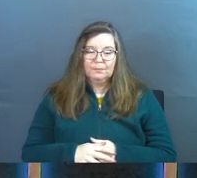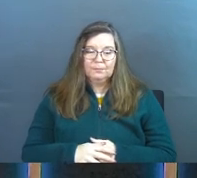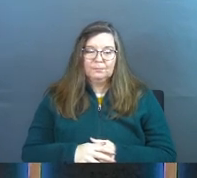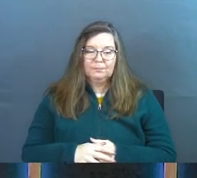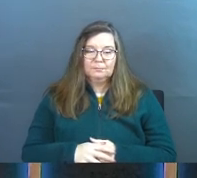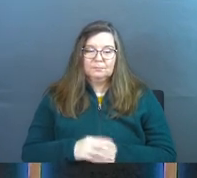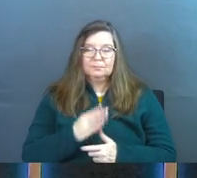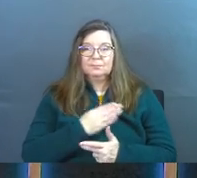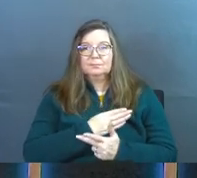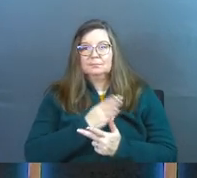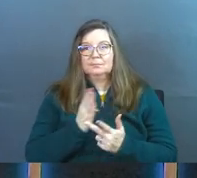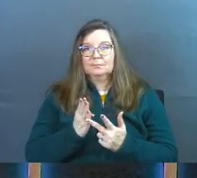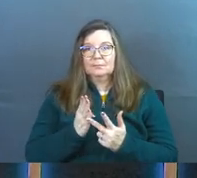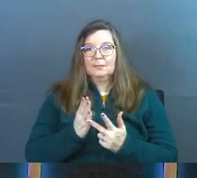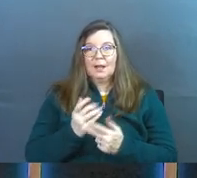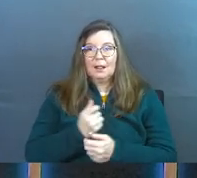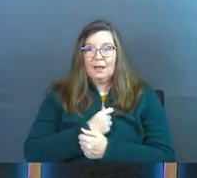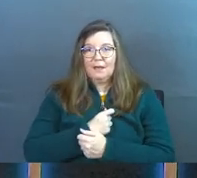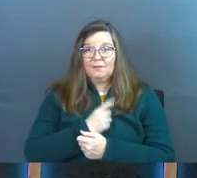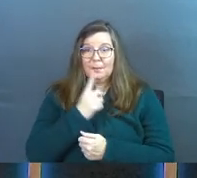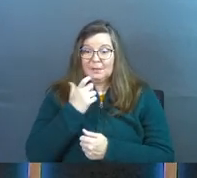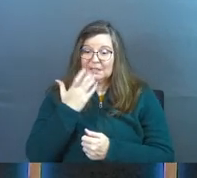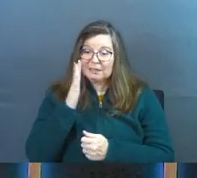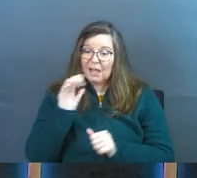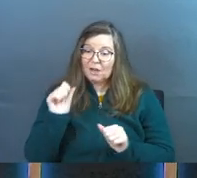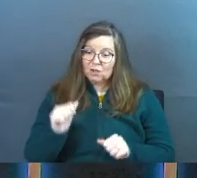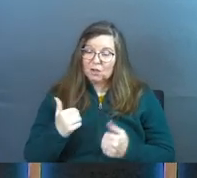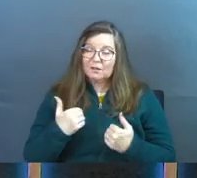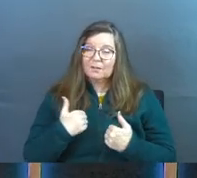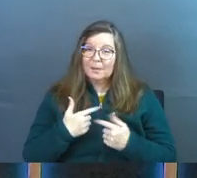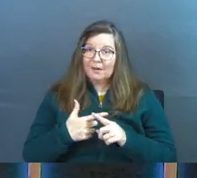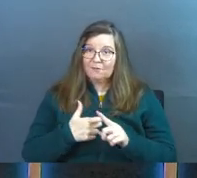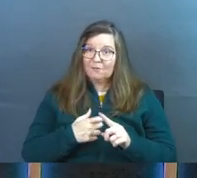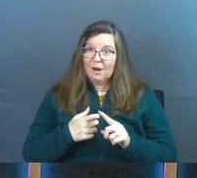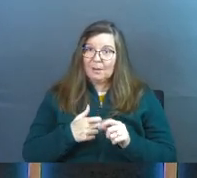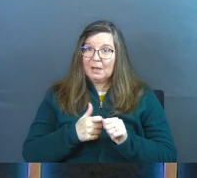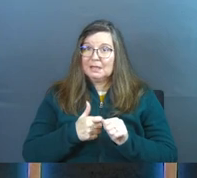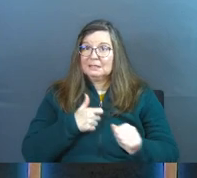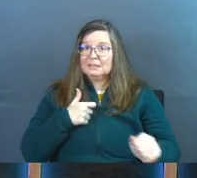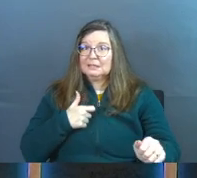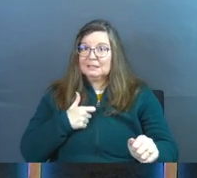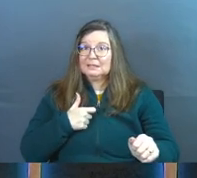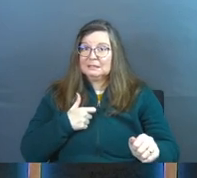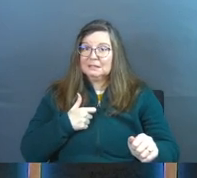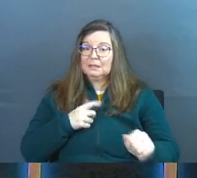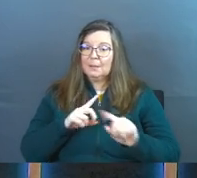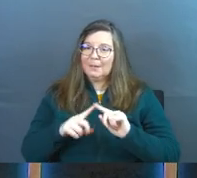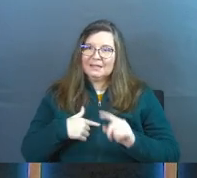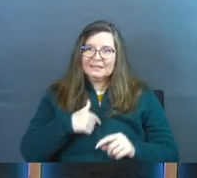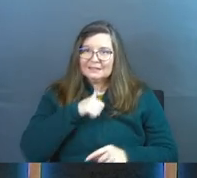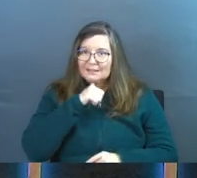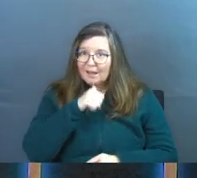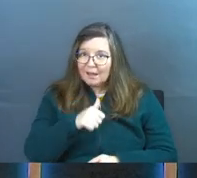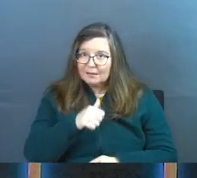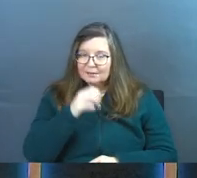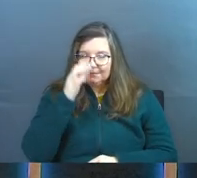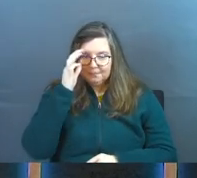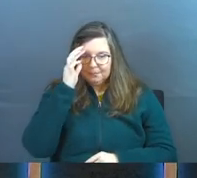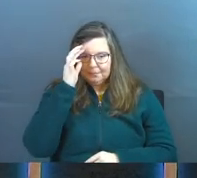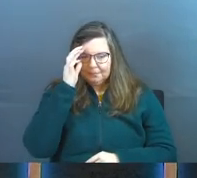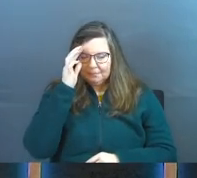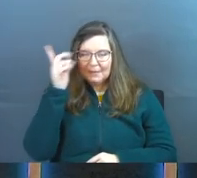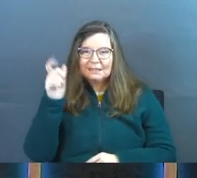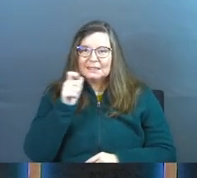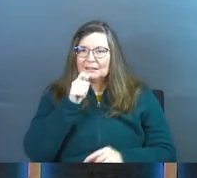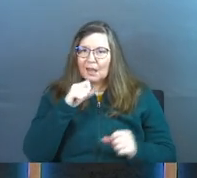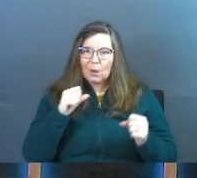And so here comes love. Because God could have been from a distance, like Bette Midler said, but he's not. And